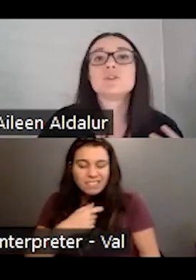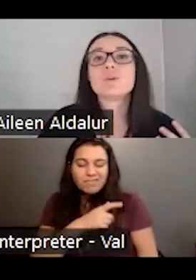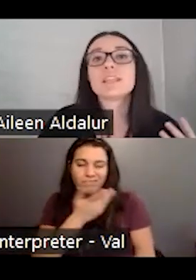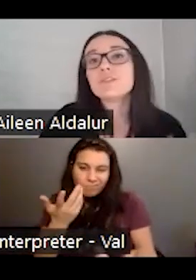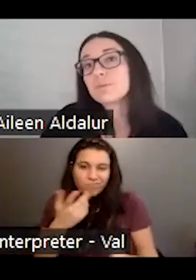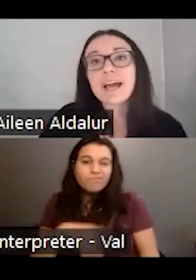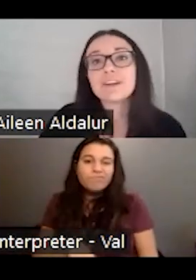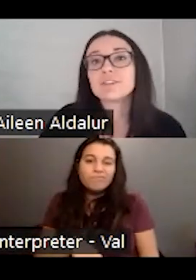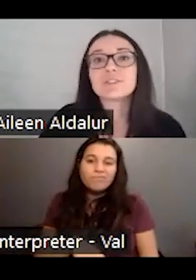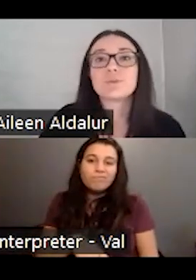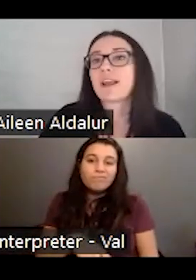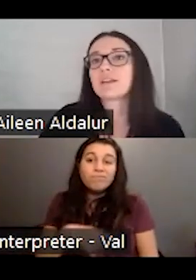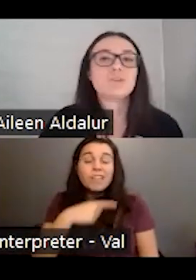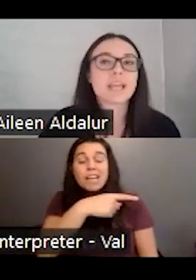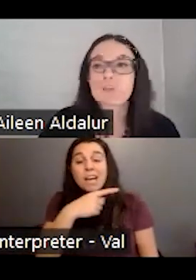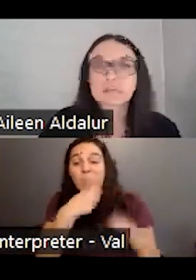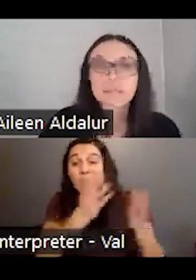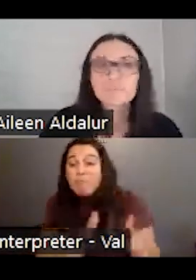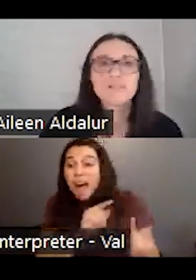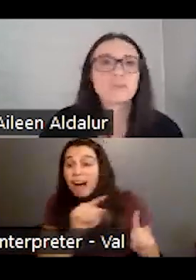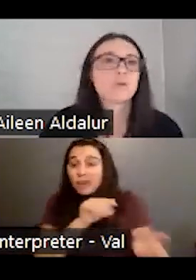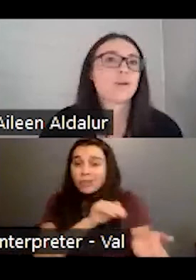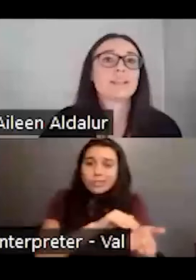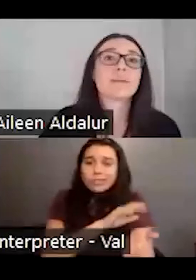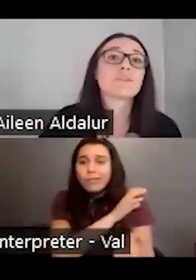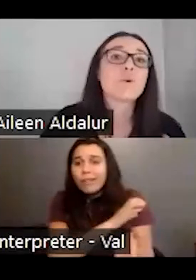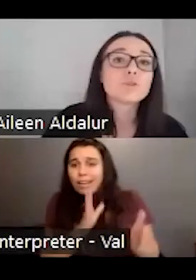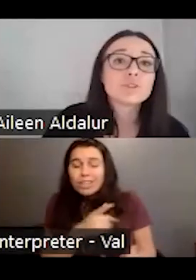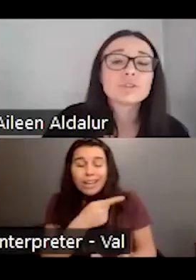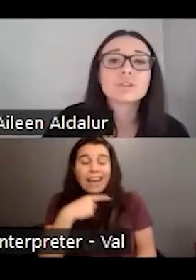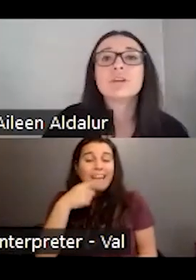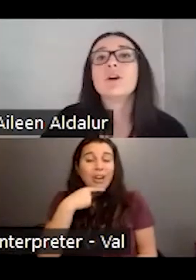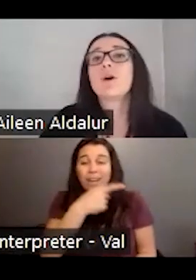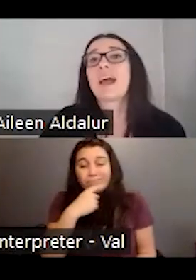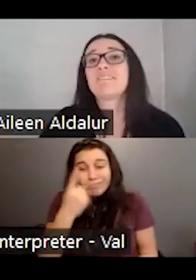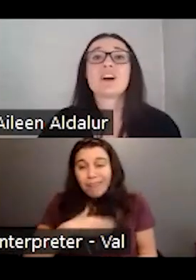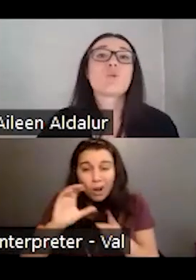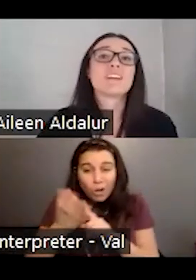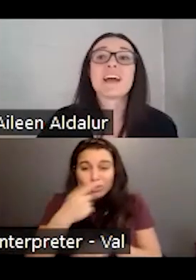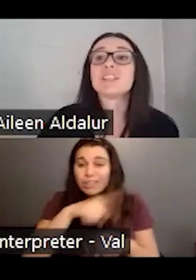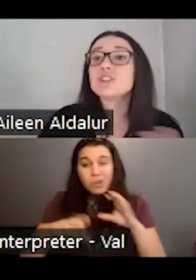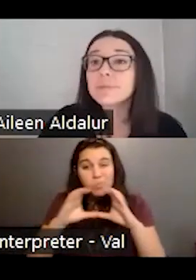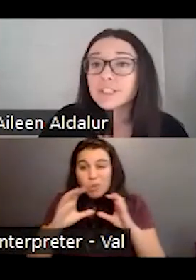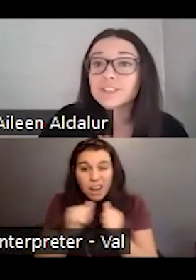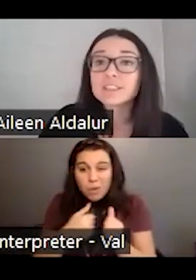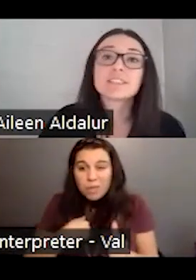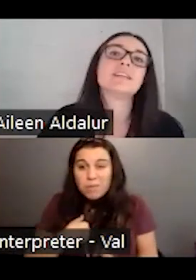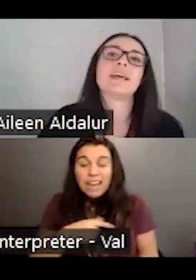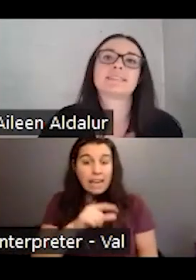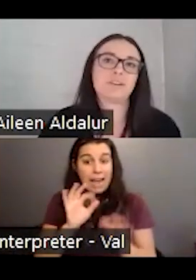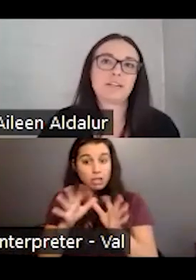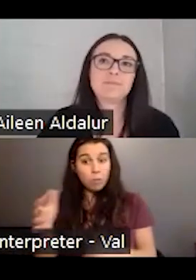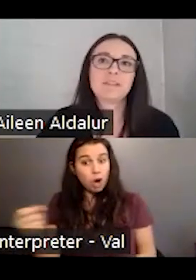having to deal with hearing providers who cannot communicate with them and don't know anything about their culture, or having unqualified